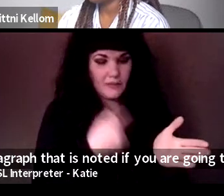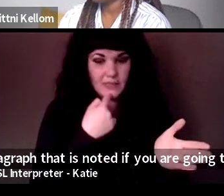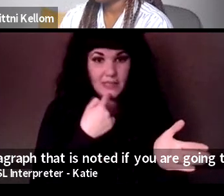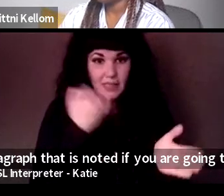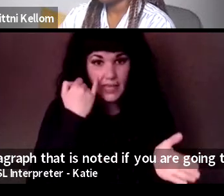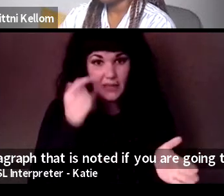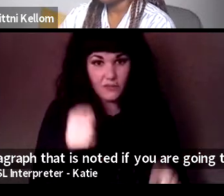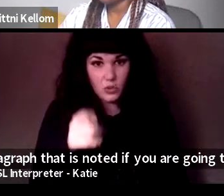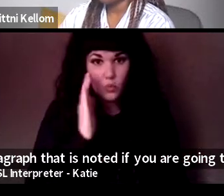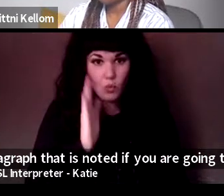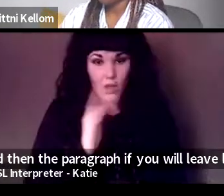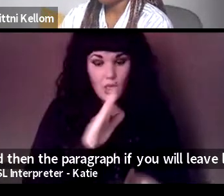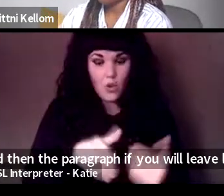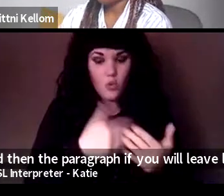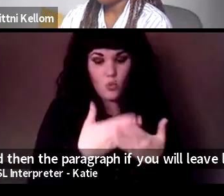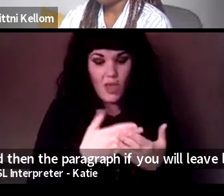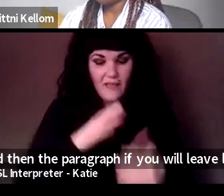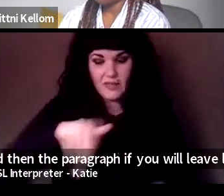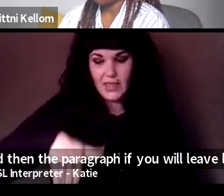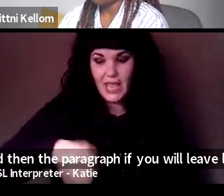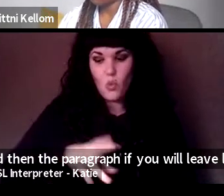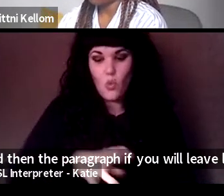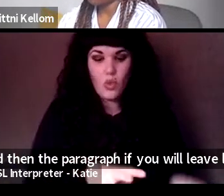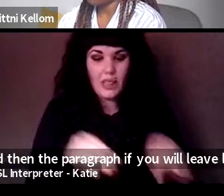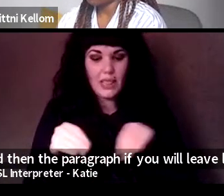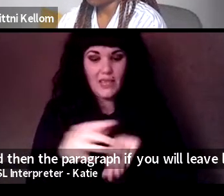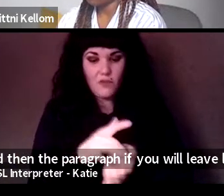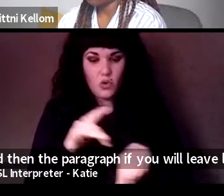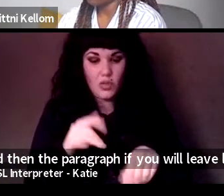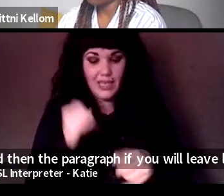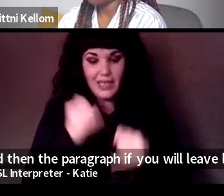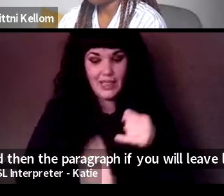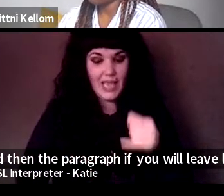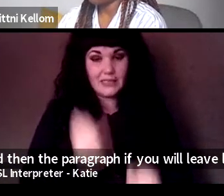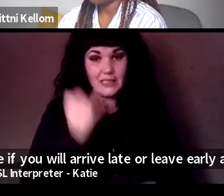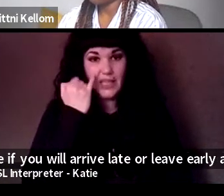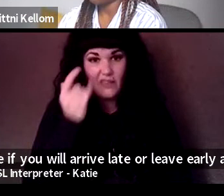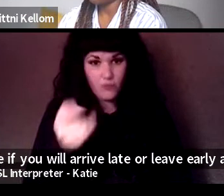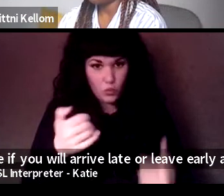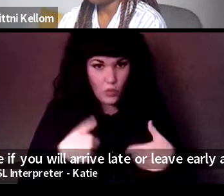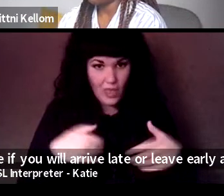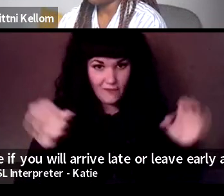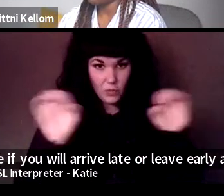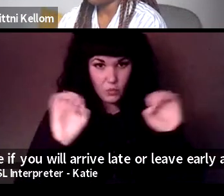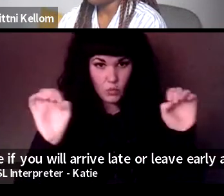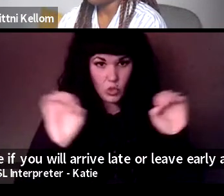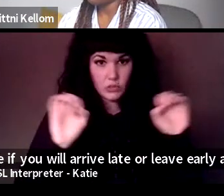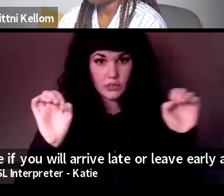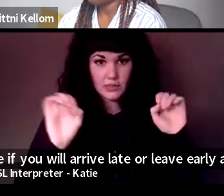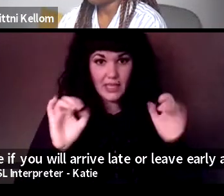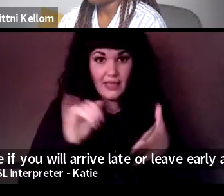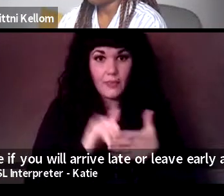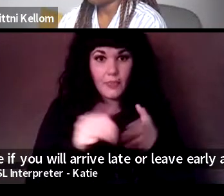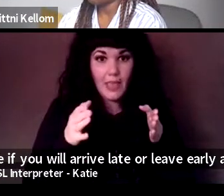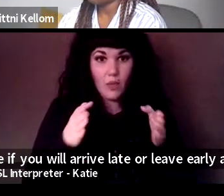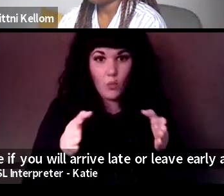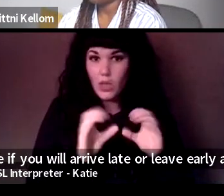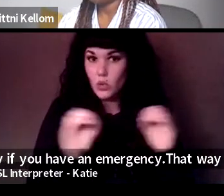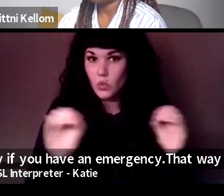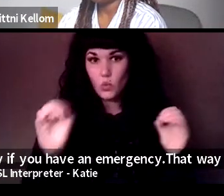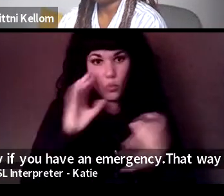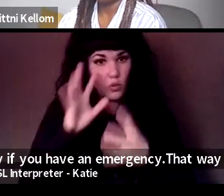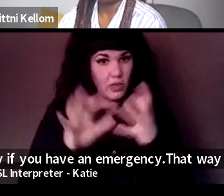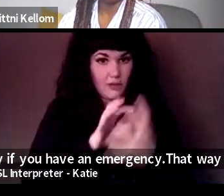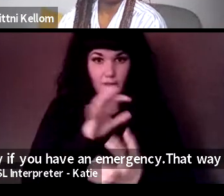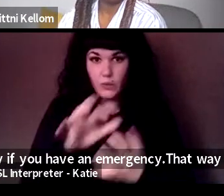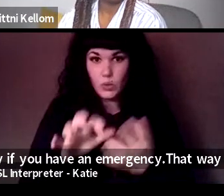if you will arrive late or leave early, and lastly, if you have an emergency. That way there'd be no confusion